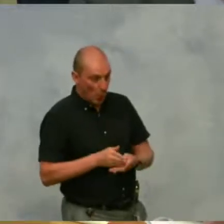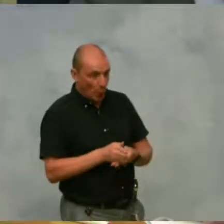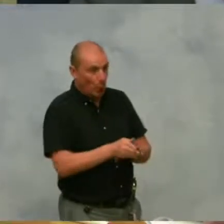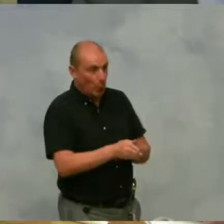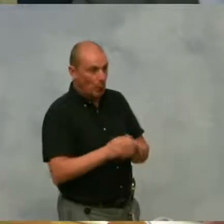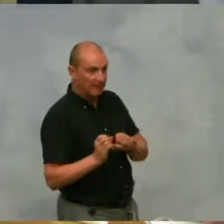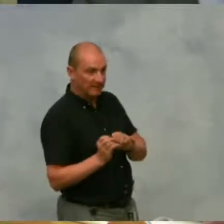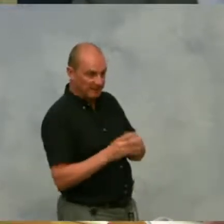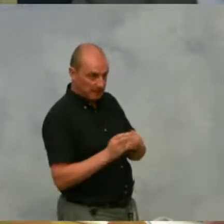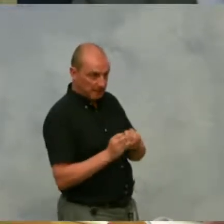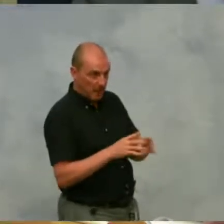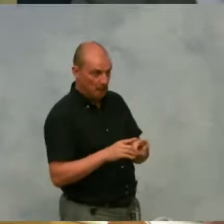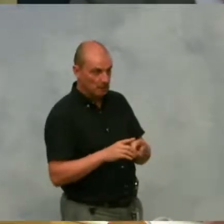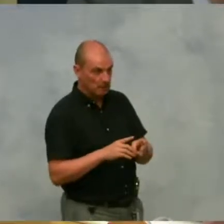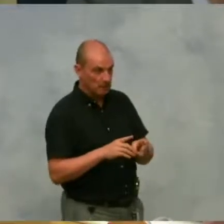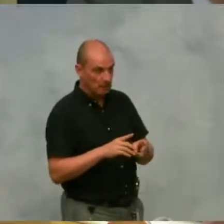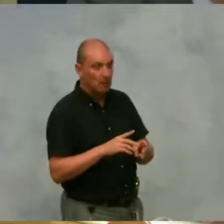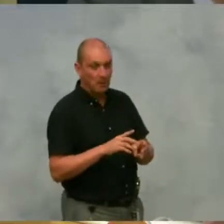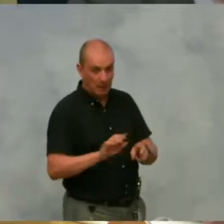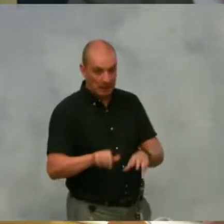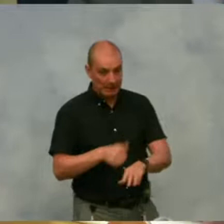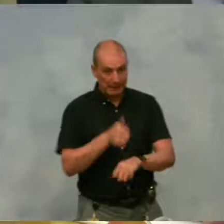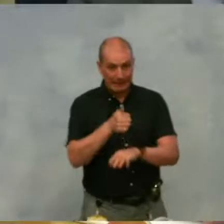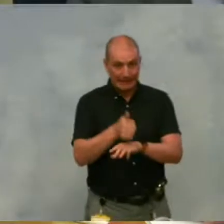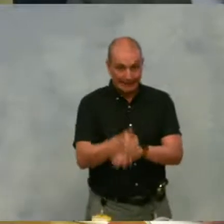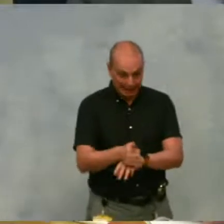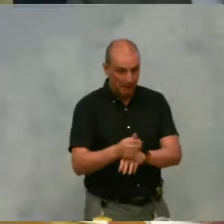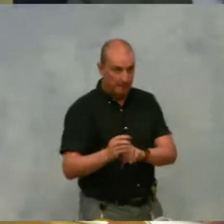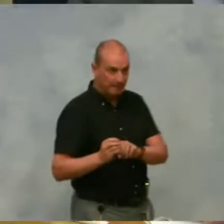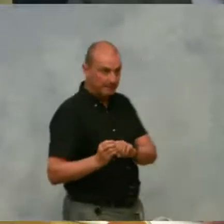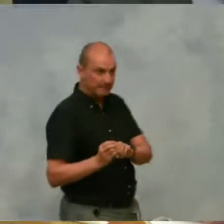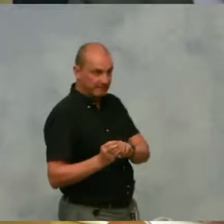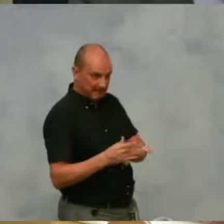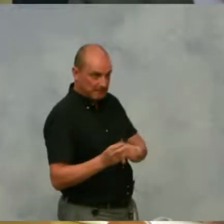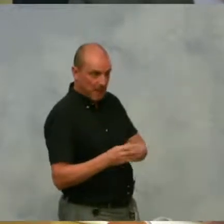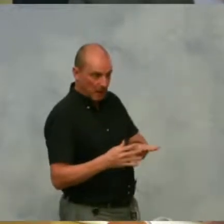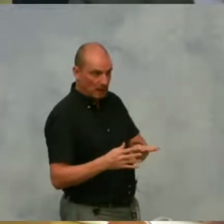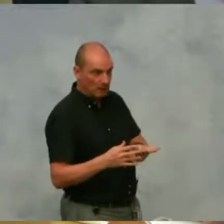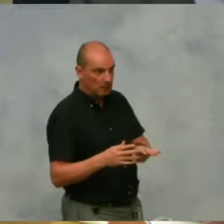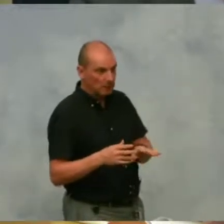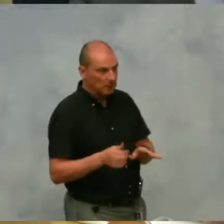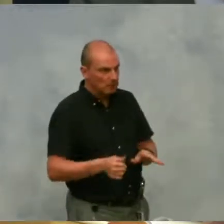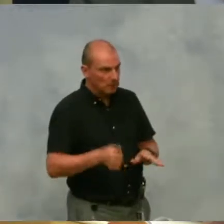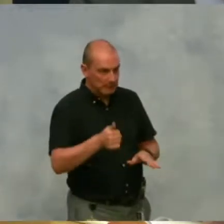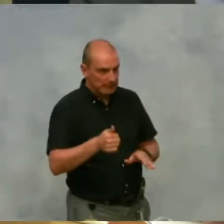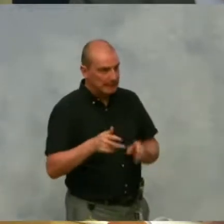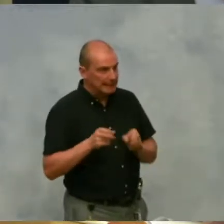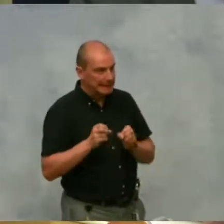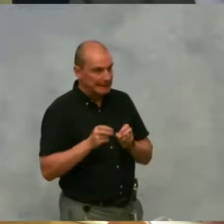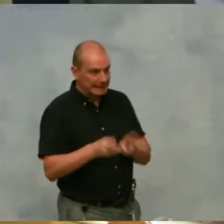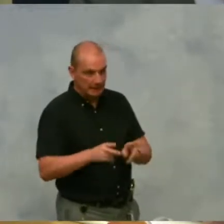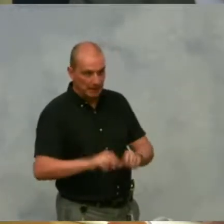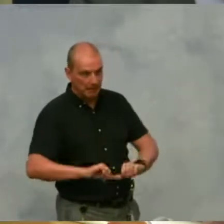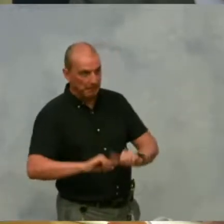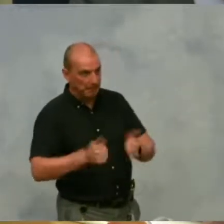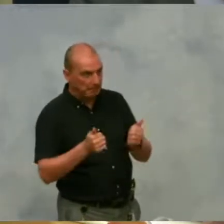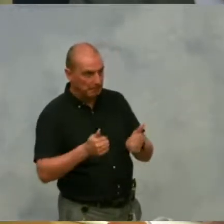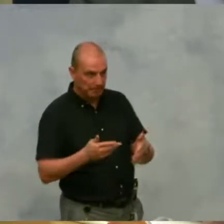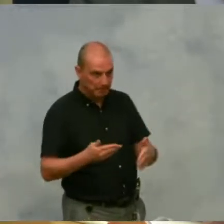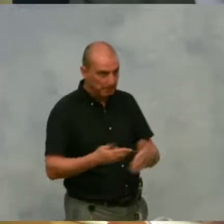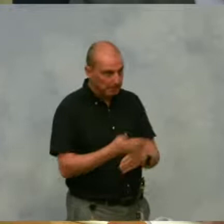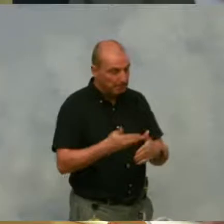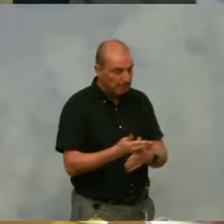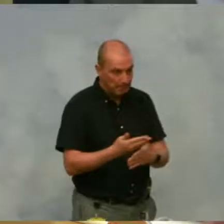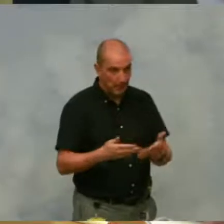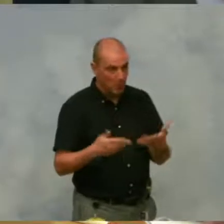also give us feedback with regards to how that particular system is working, not just from a functional point of view, but